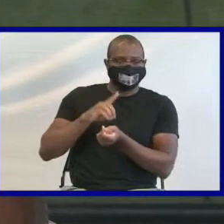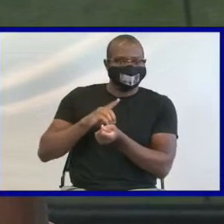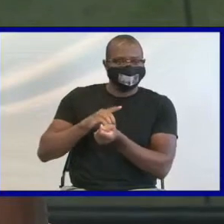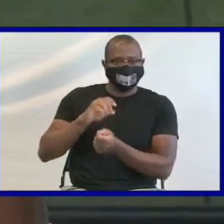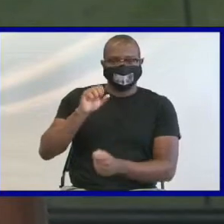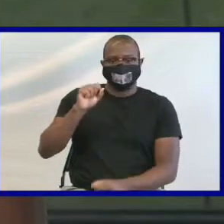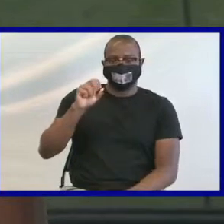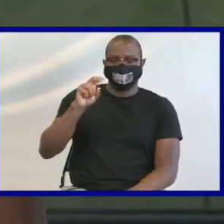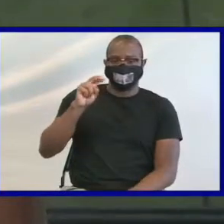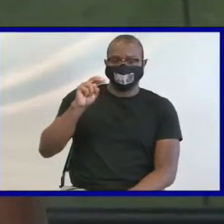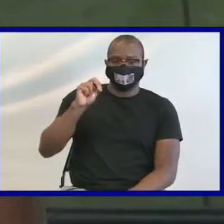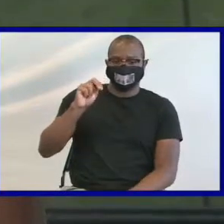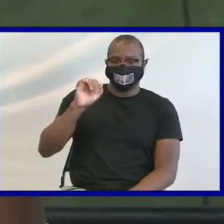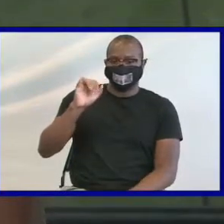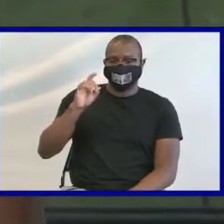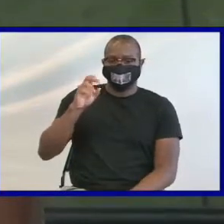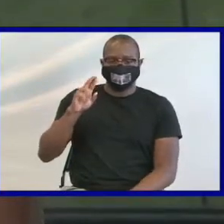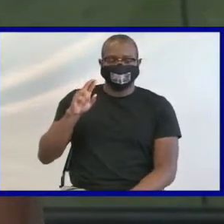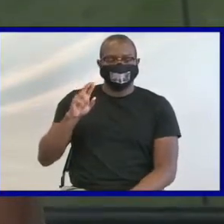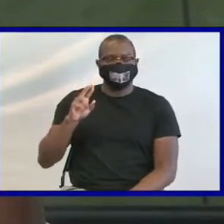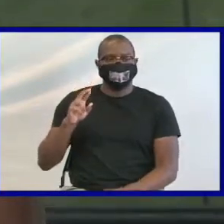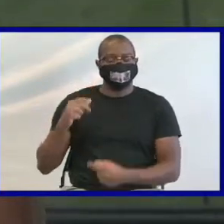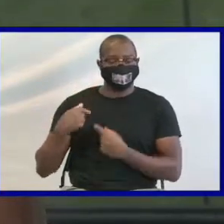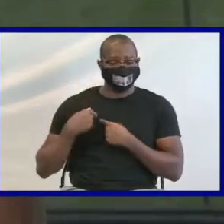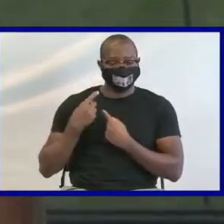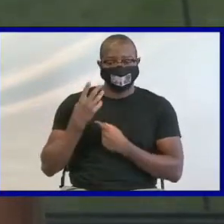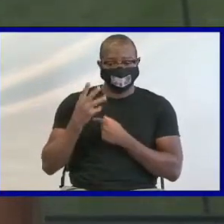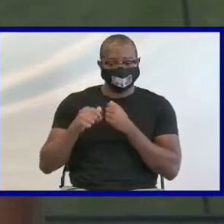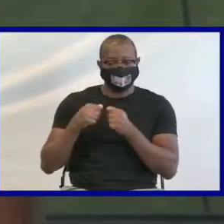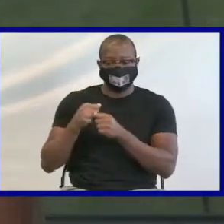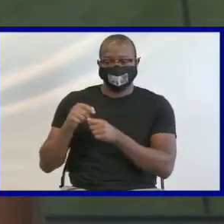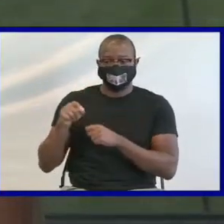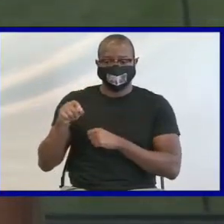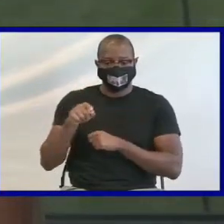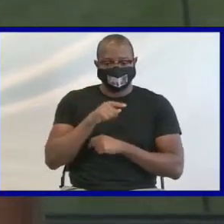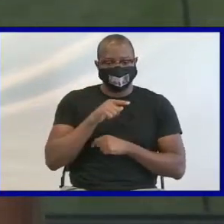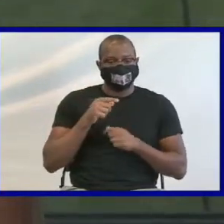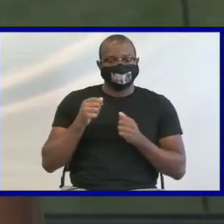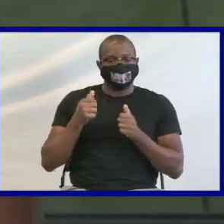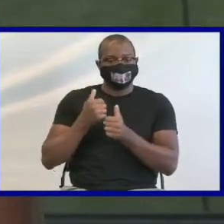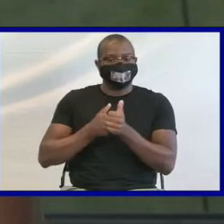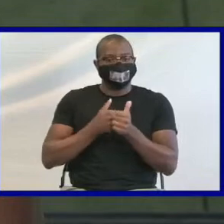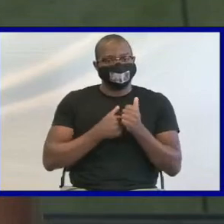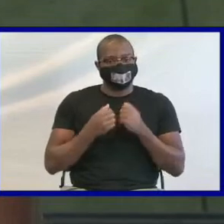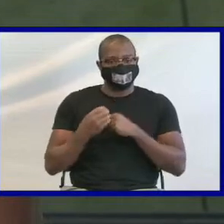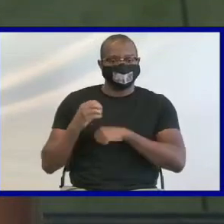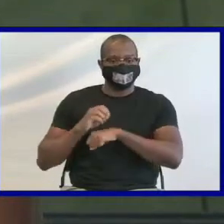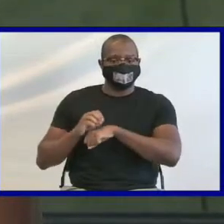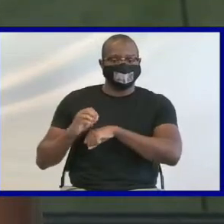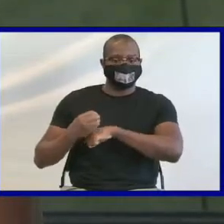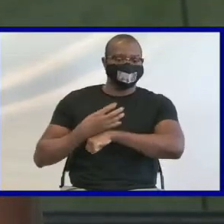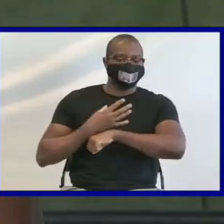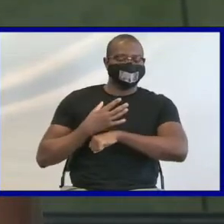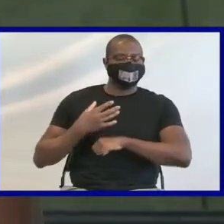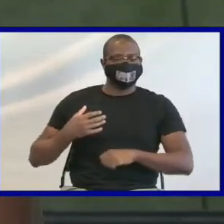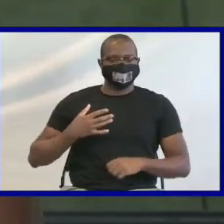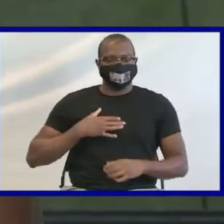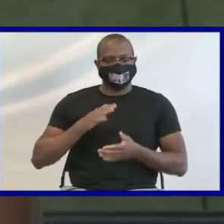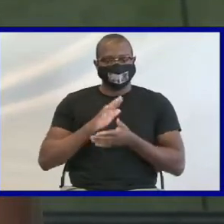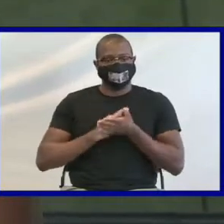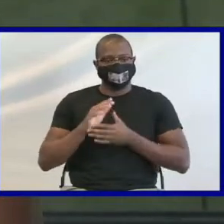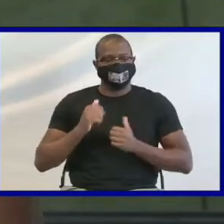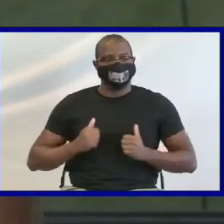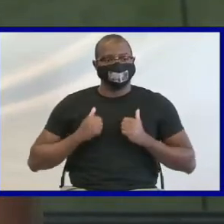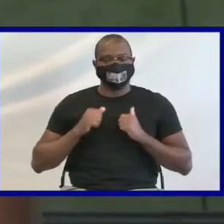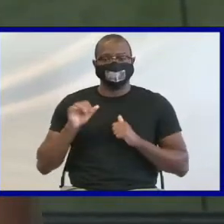Steiger. Over these past 4 years, each of them have had a significant impact on my college life and the lives of so